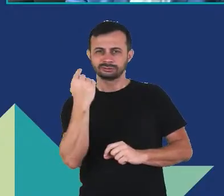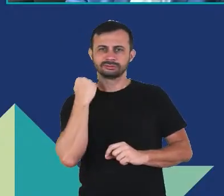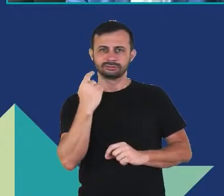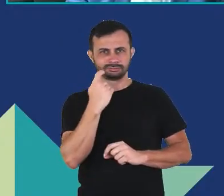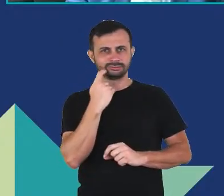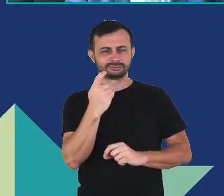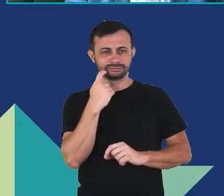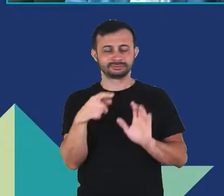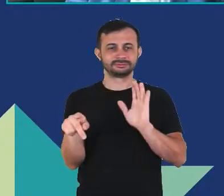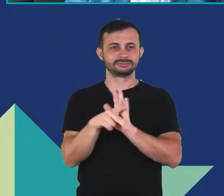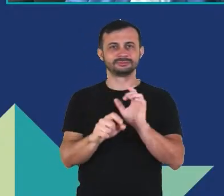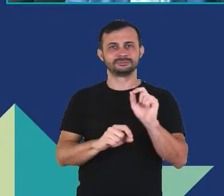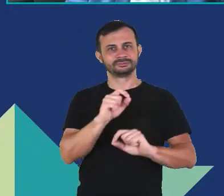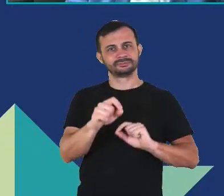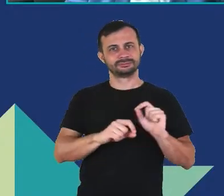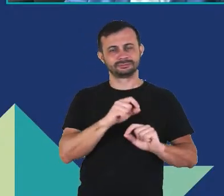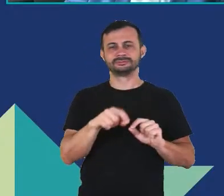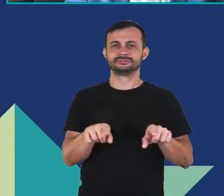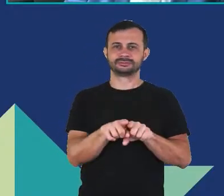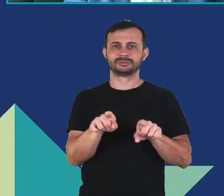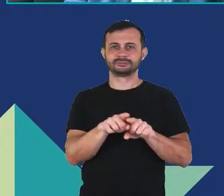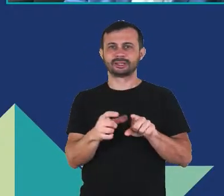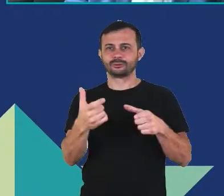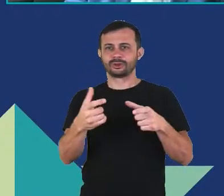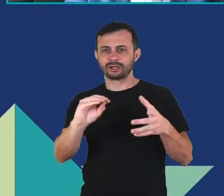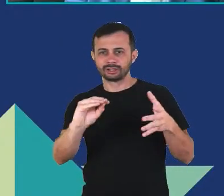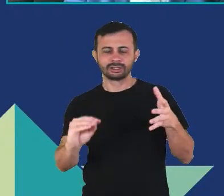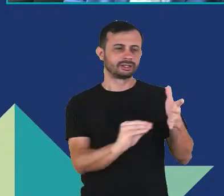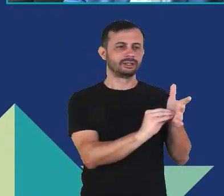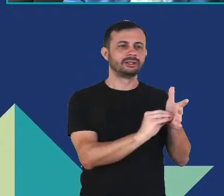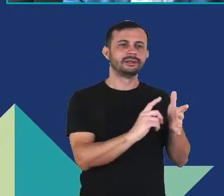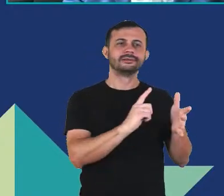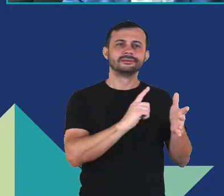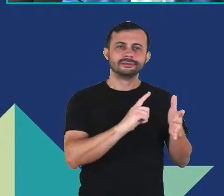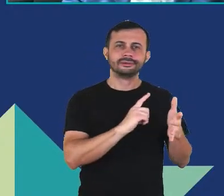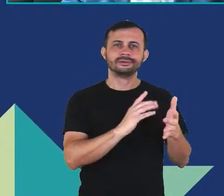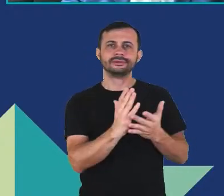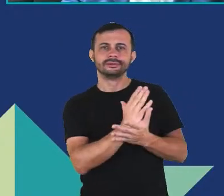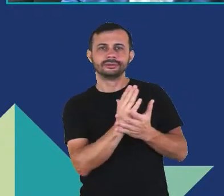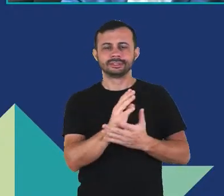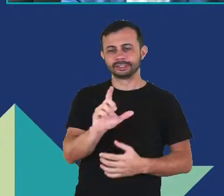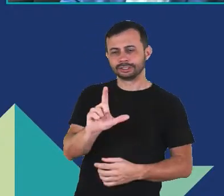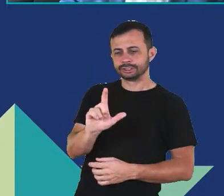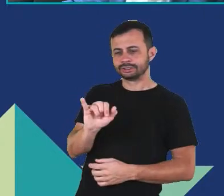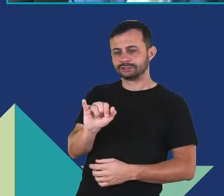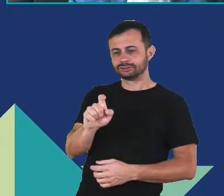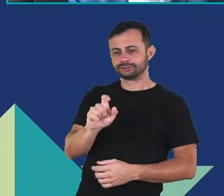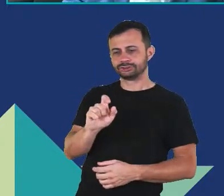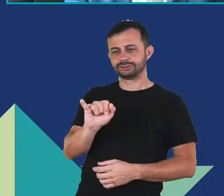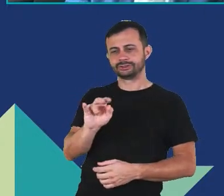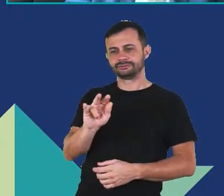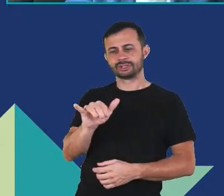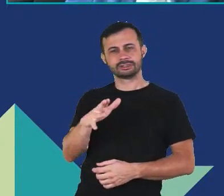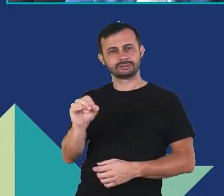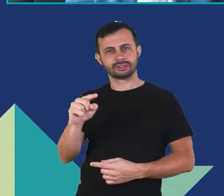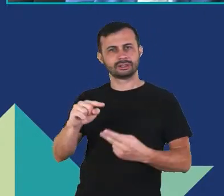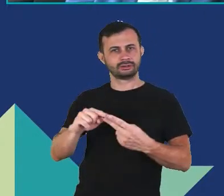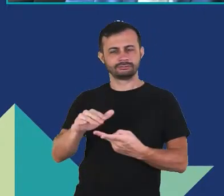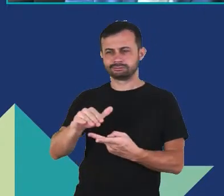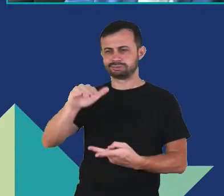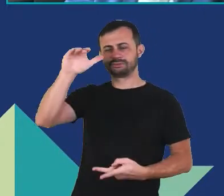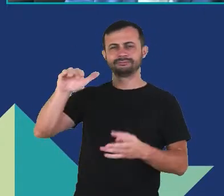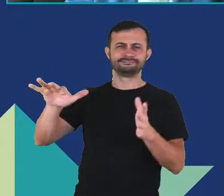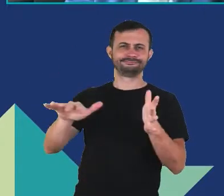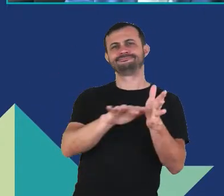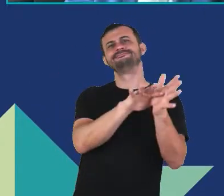facilities, tailing stacks, overburden stack. So